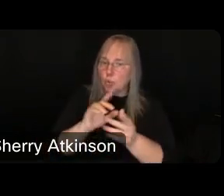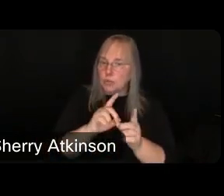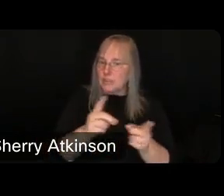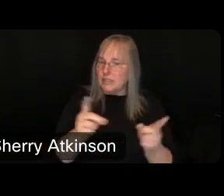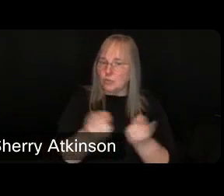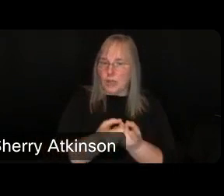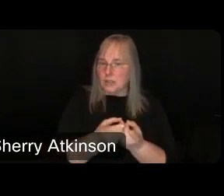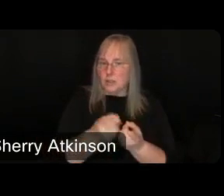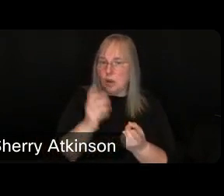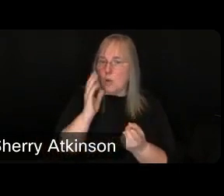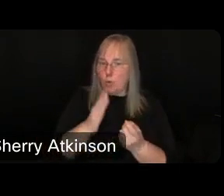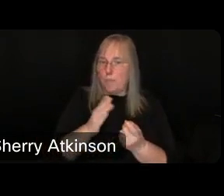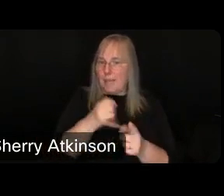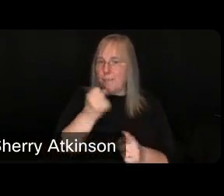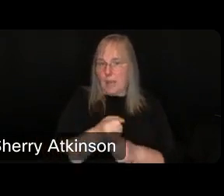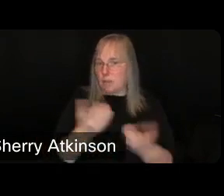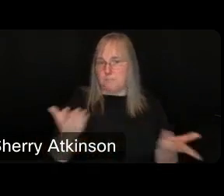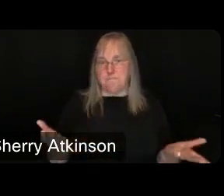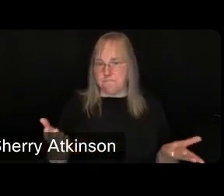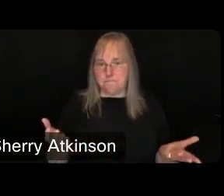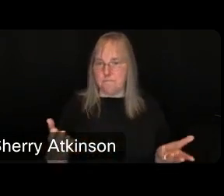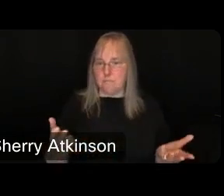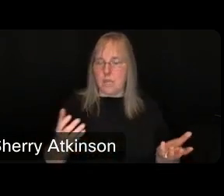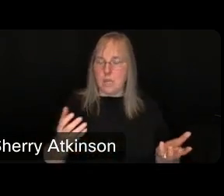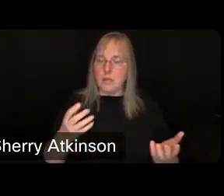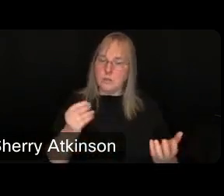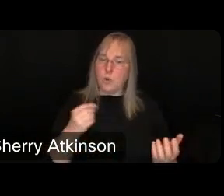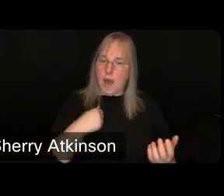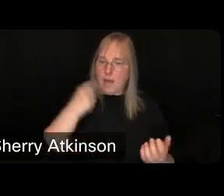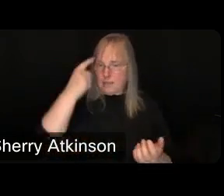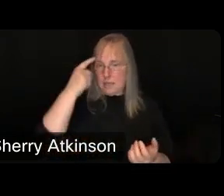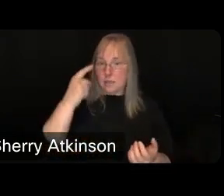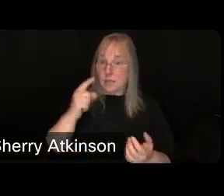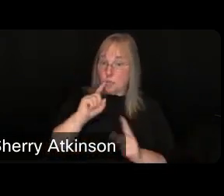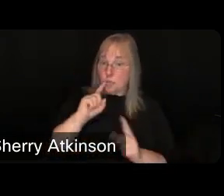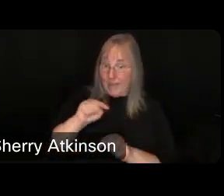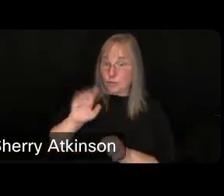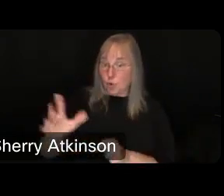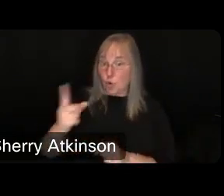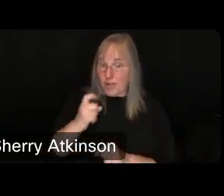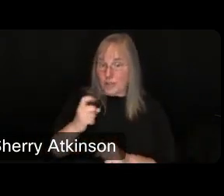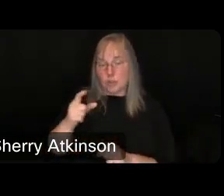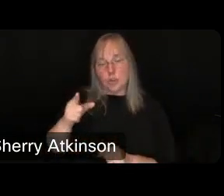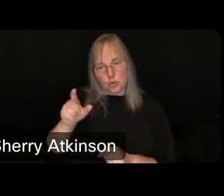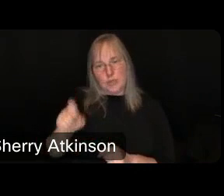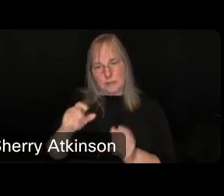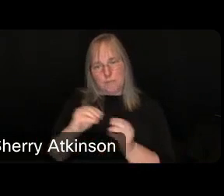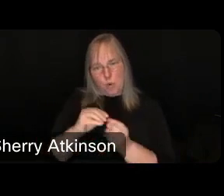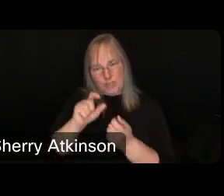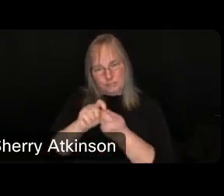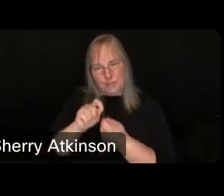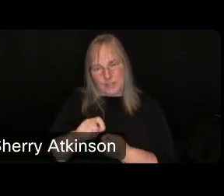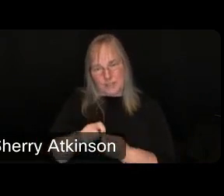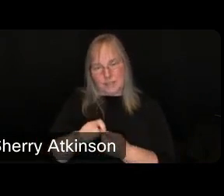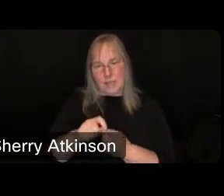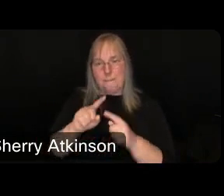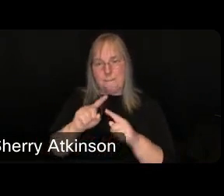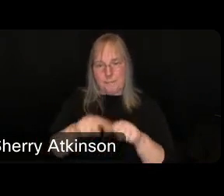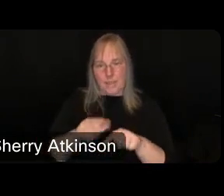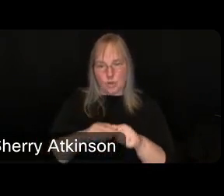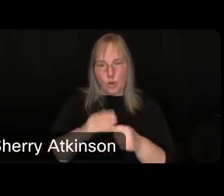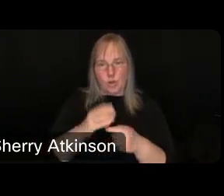impacts. So I think that to answer your question, you would need a little bit more nuance school district by school